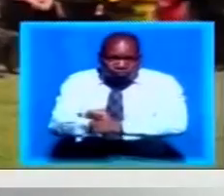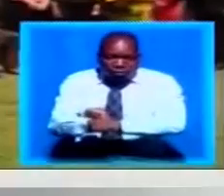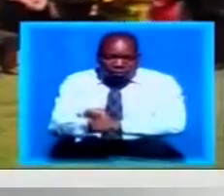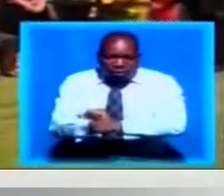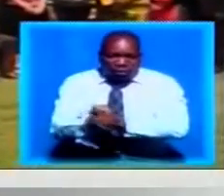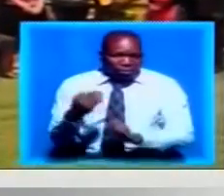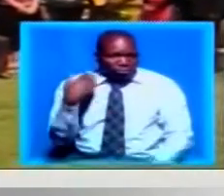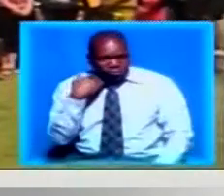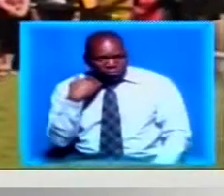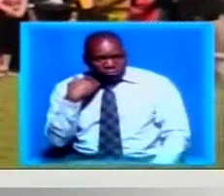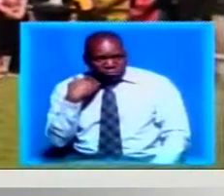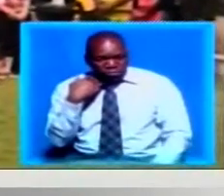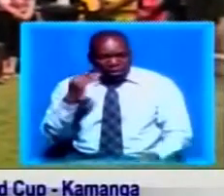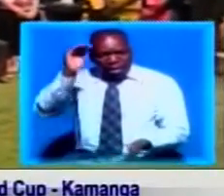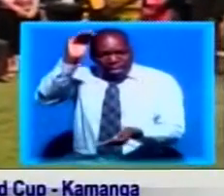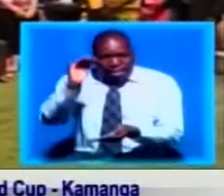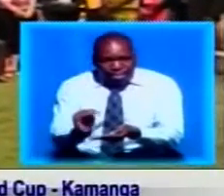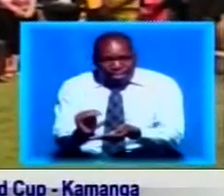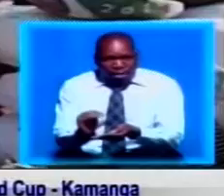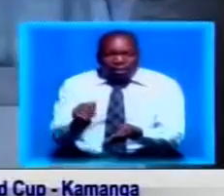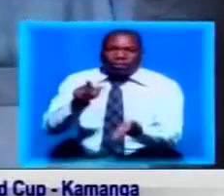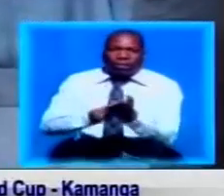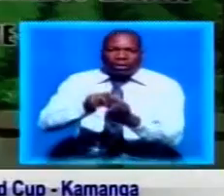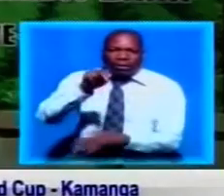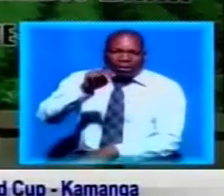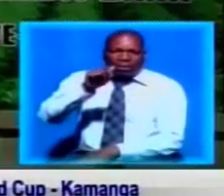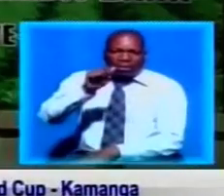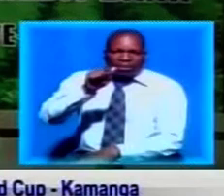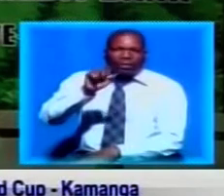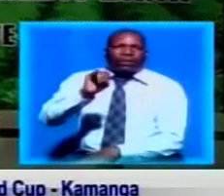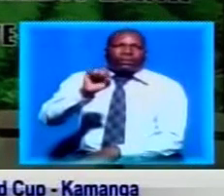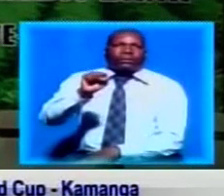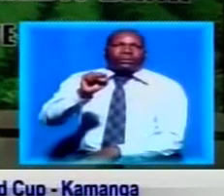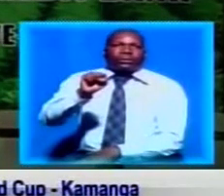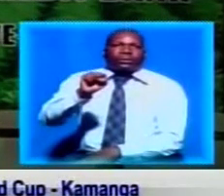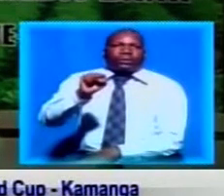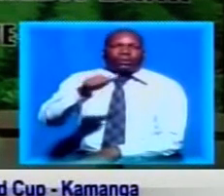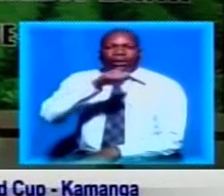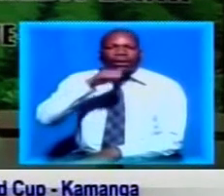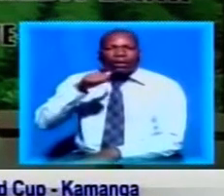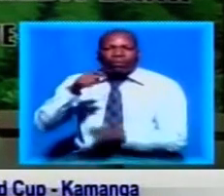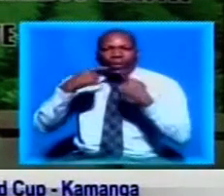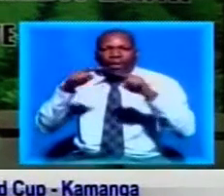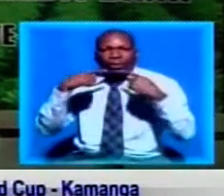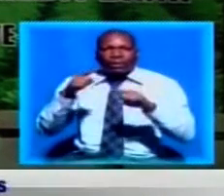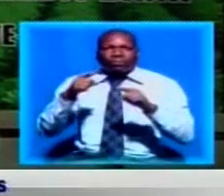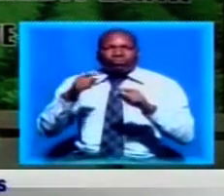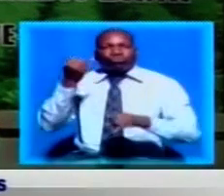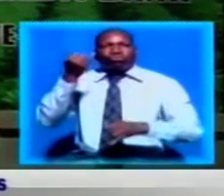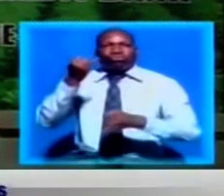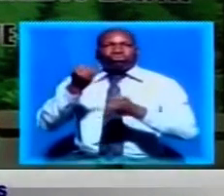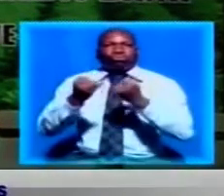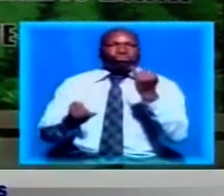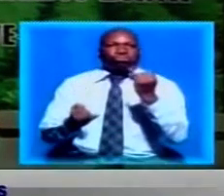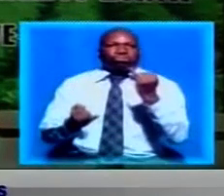disease. Dorcas Chaba, Nice, Lusaka. That is our segment could accommodate for tonight. Be sure